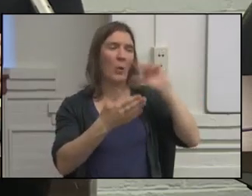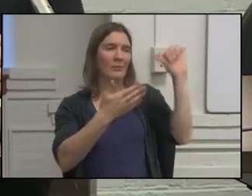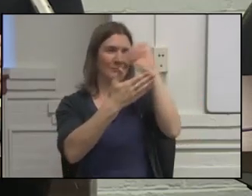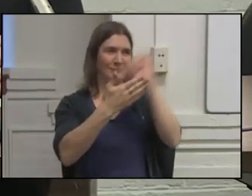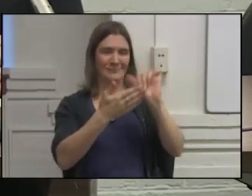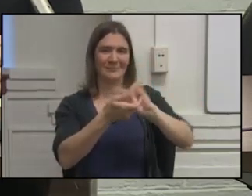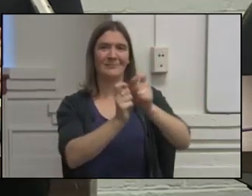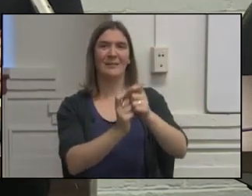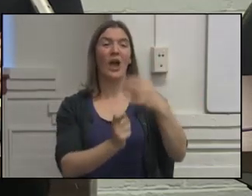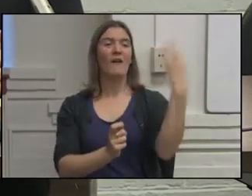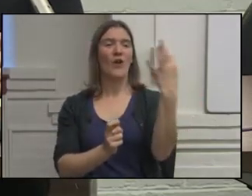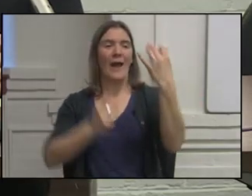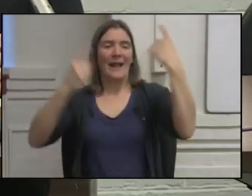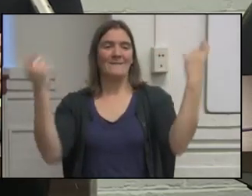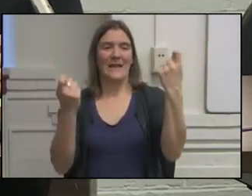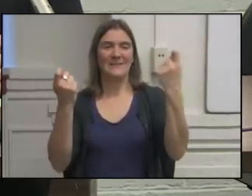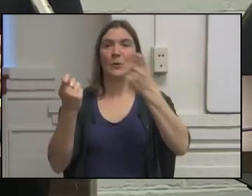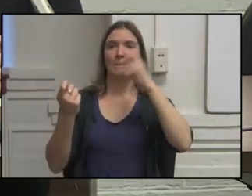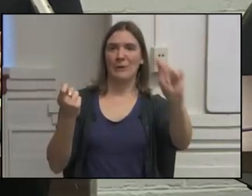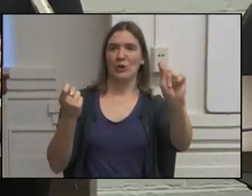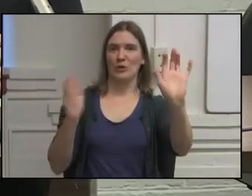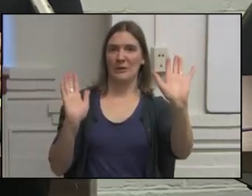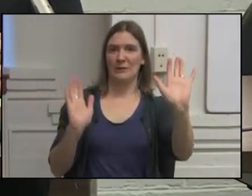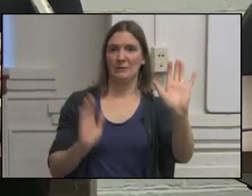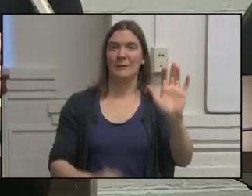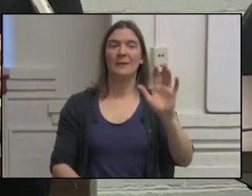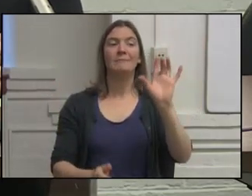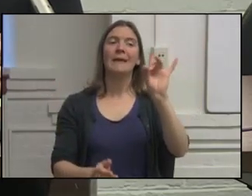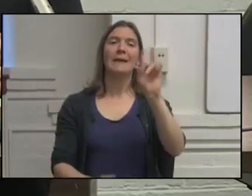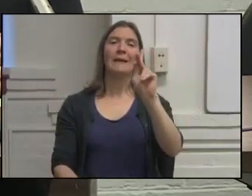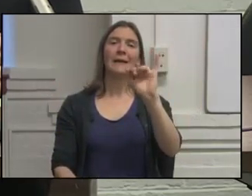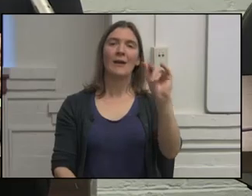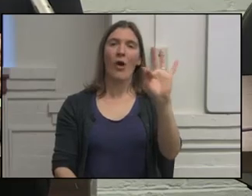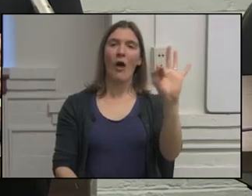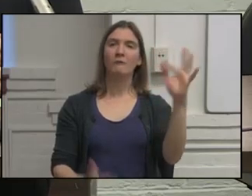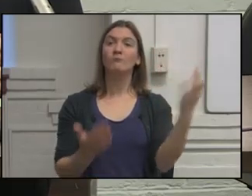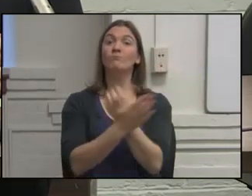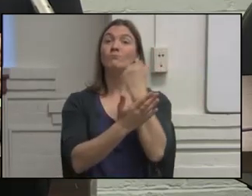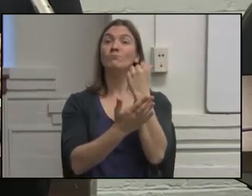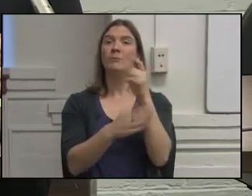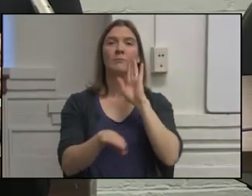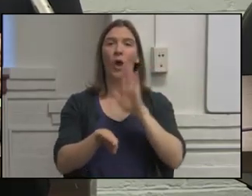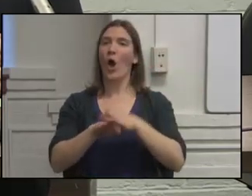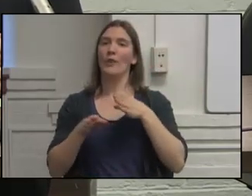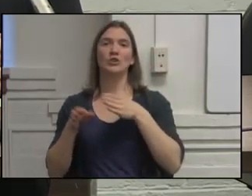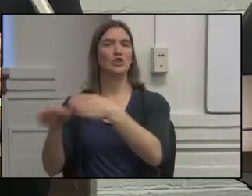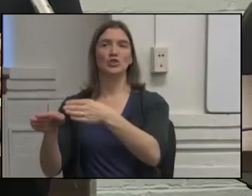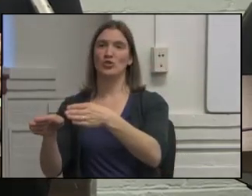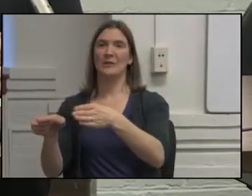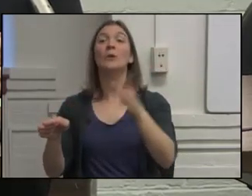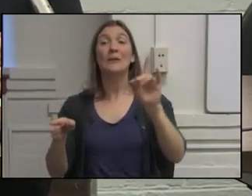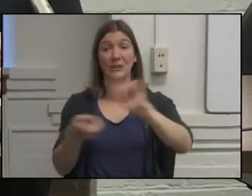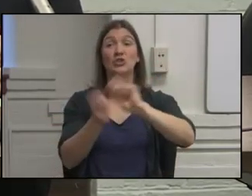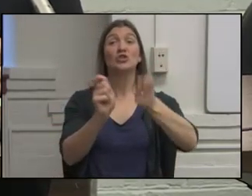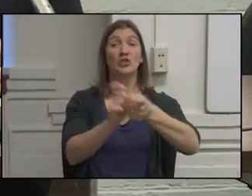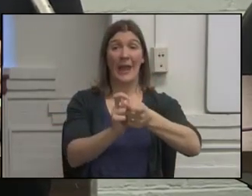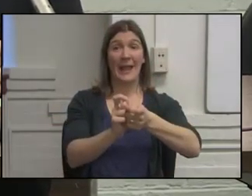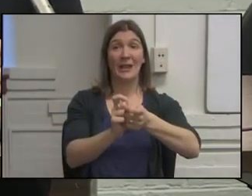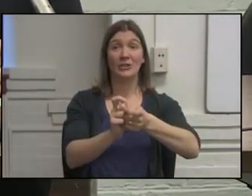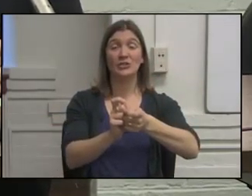it's a Friday Festival. Great. It's the kickoff, so it's just not on the street. Yeah. So there are changes we can talk